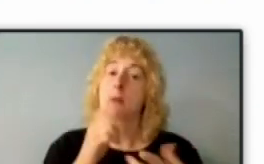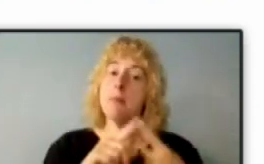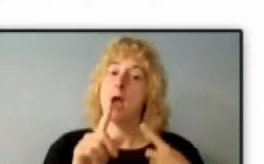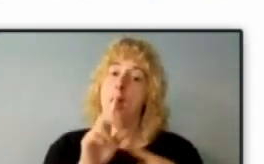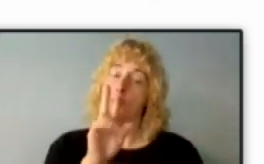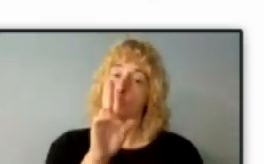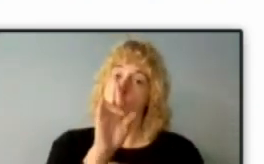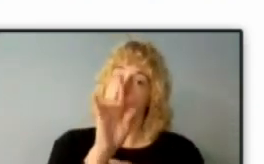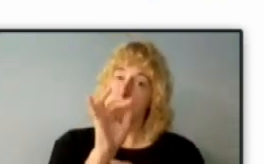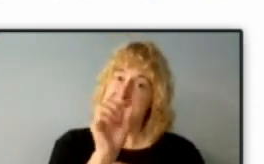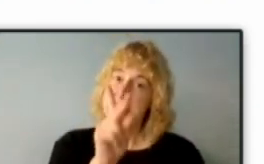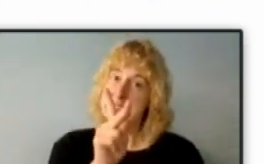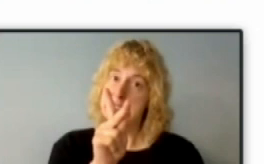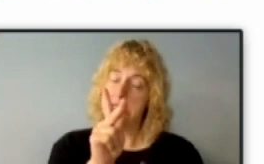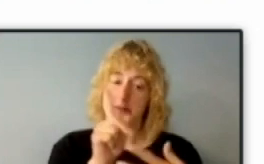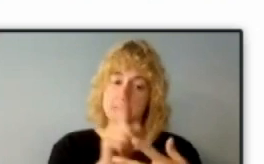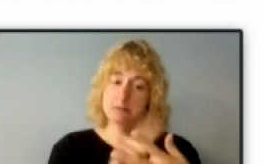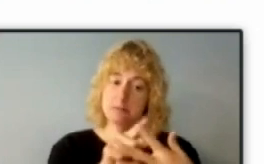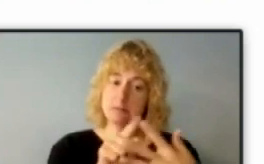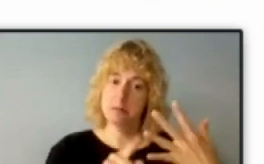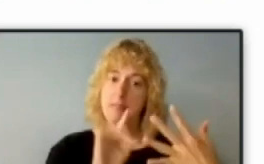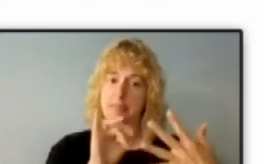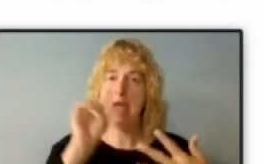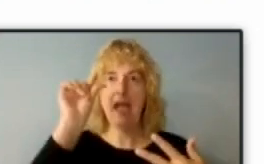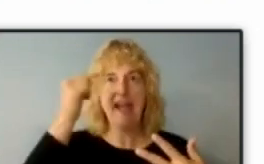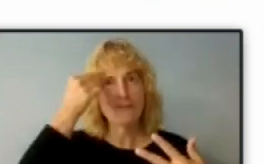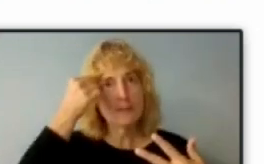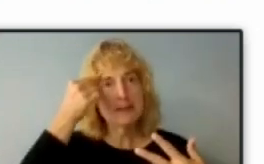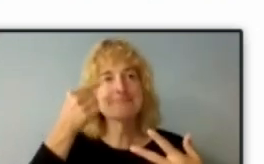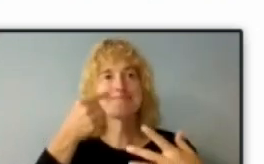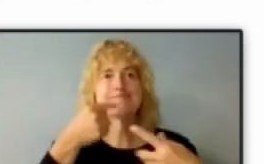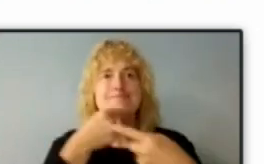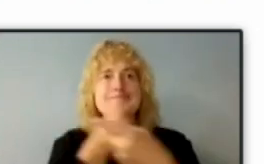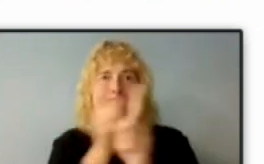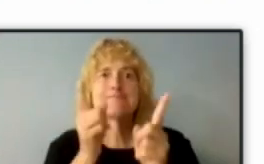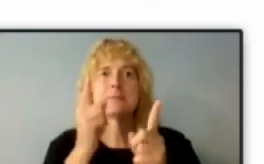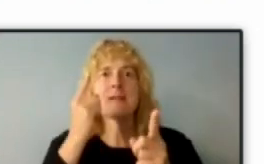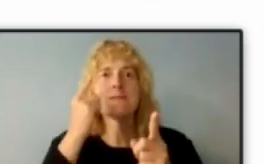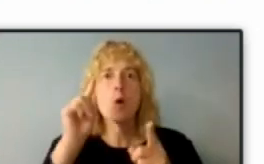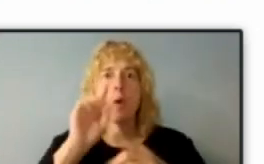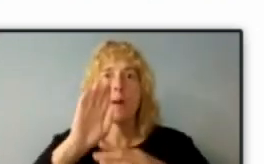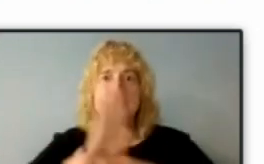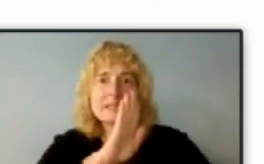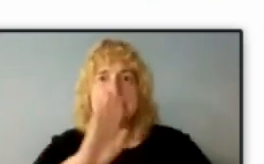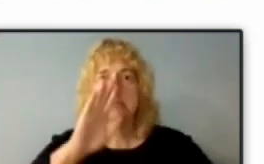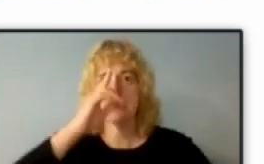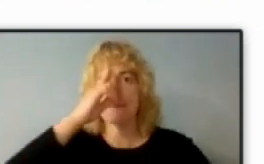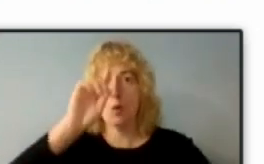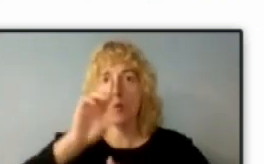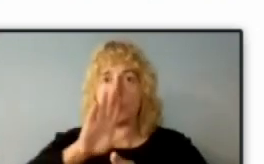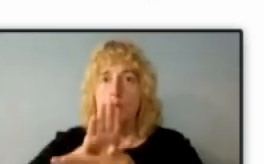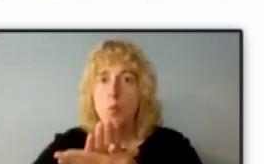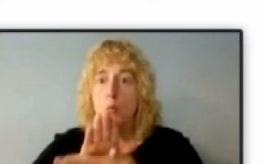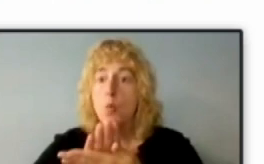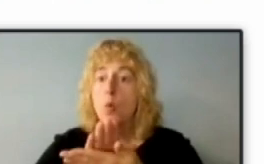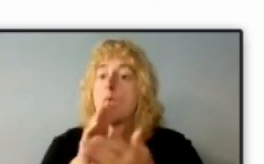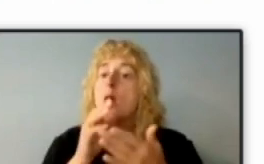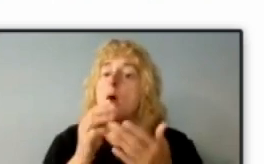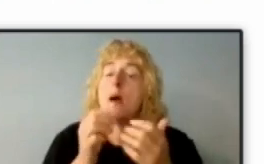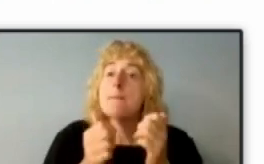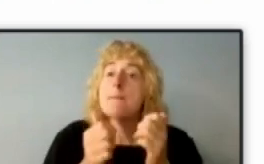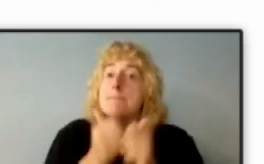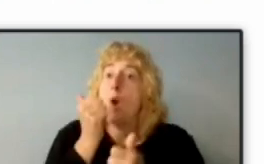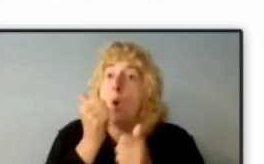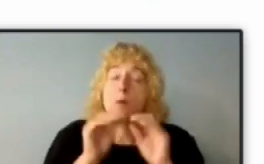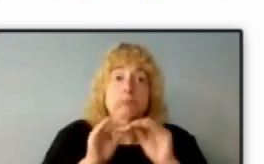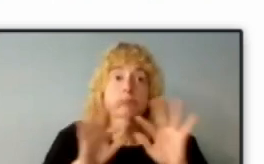the state of operation for businesses and schools, that the highest level of transmission is from an asymptomatic person